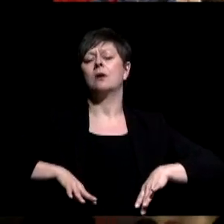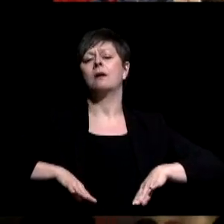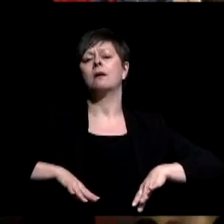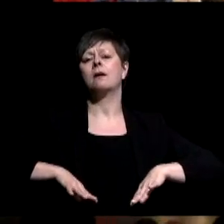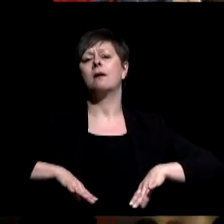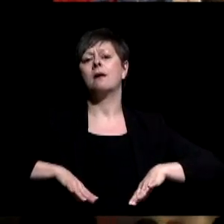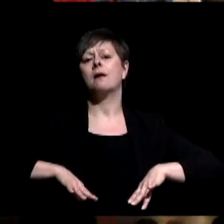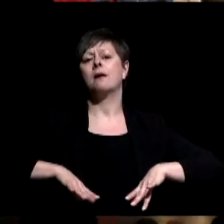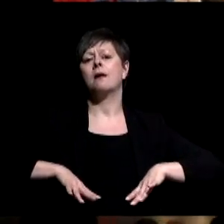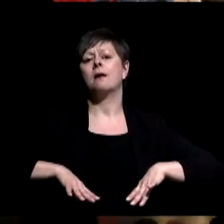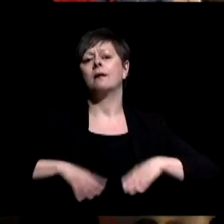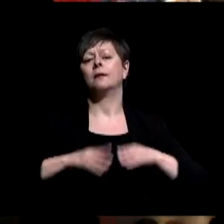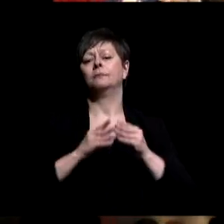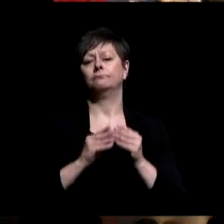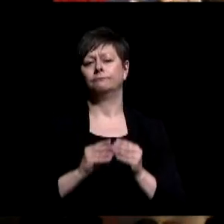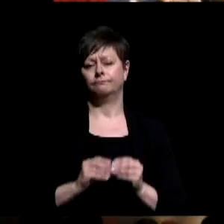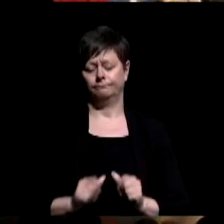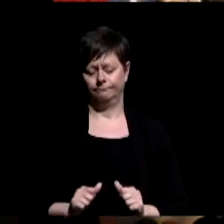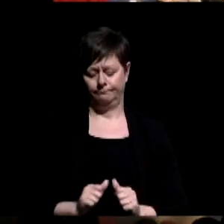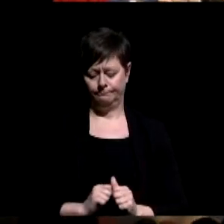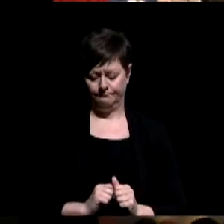Newfoundland.